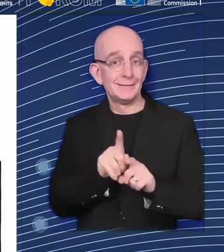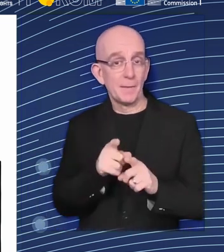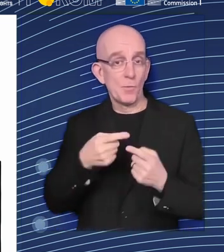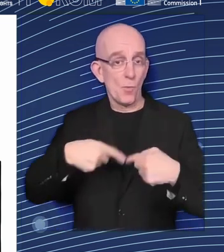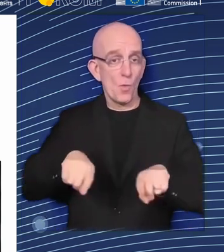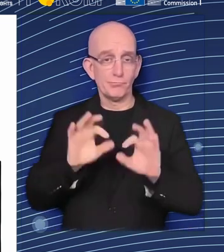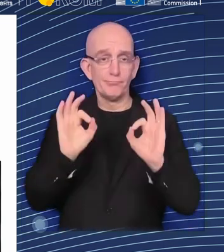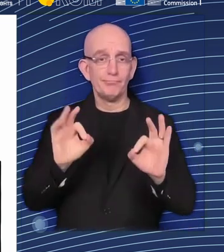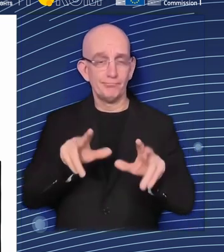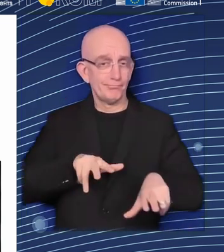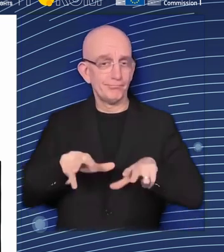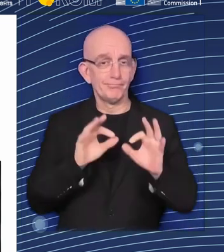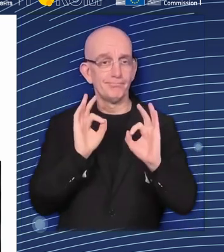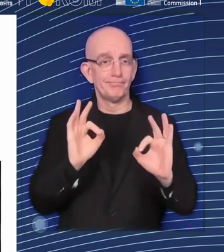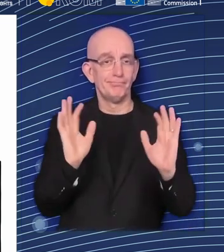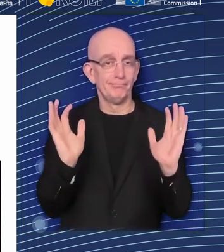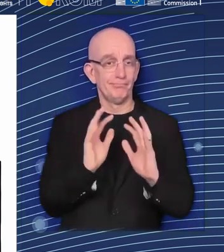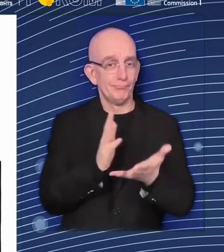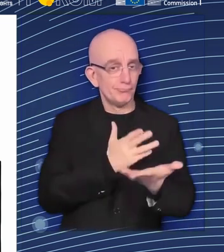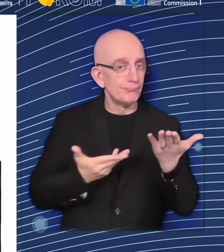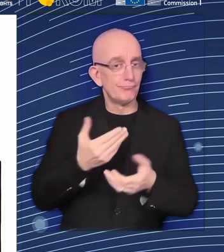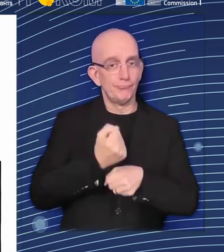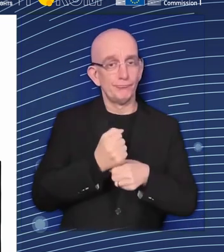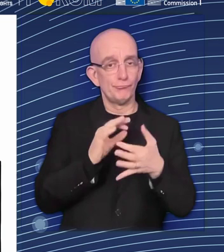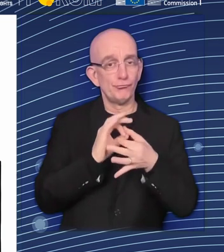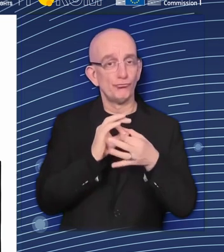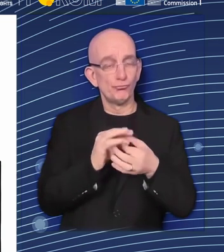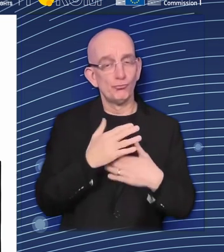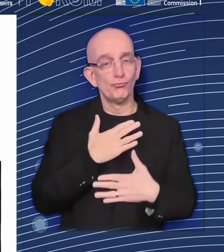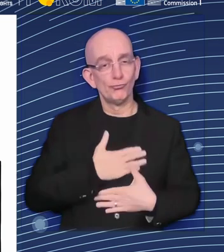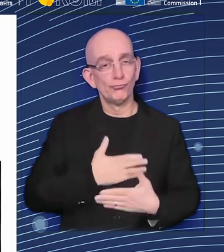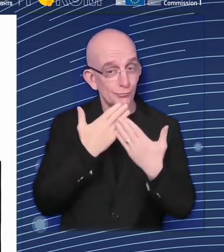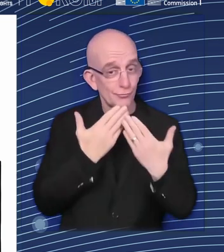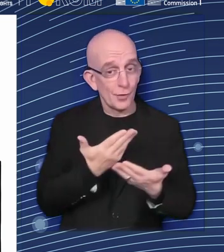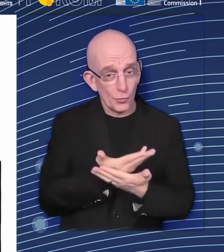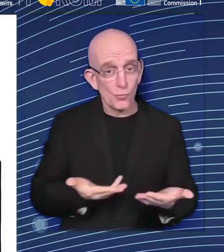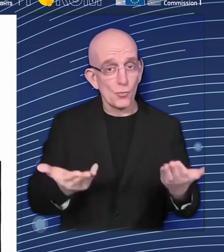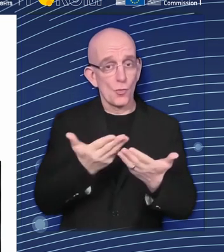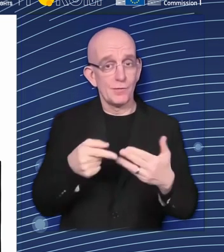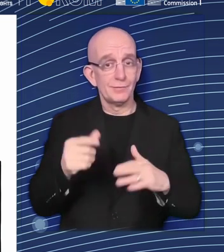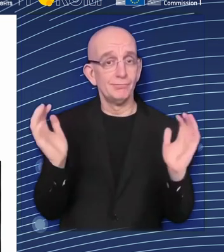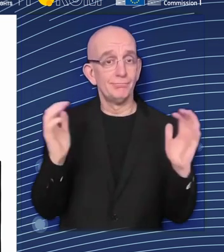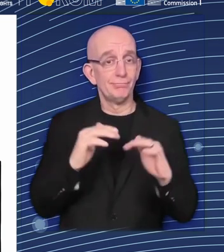participation. Please join us for a closing reception in the Riverside area. Thank you very much.